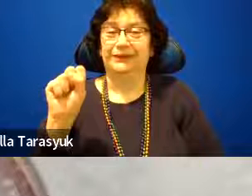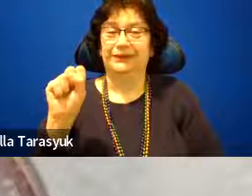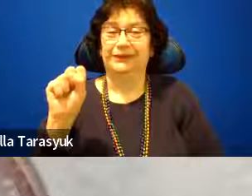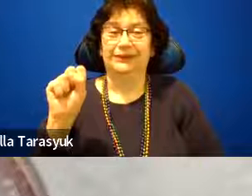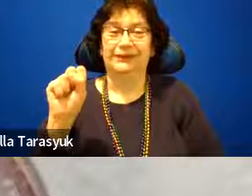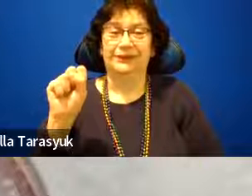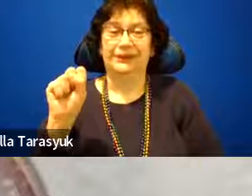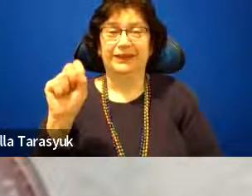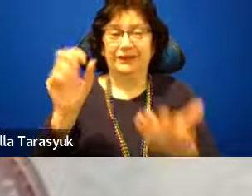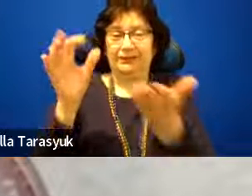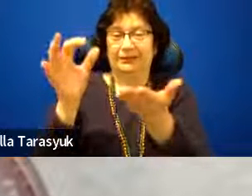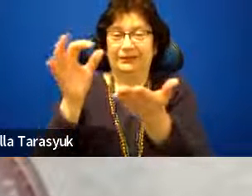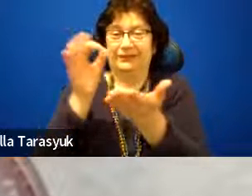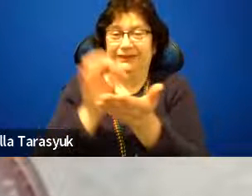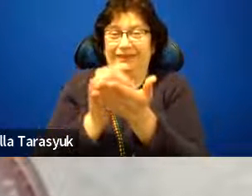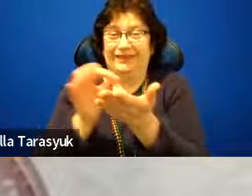Doubloons